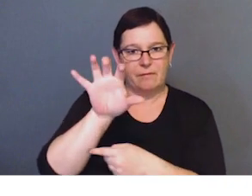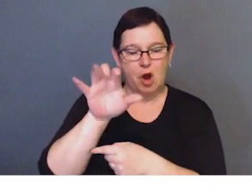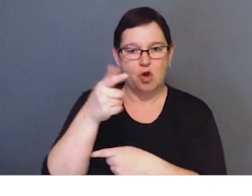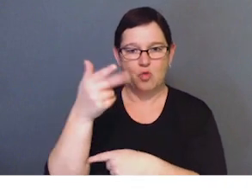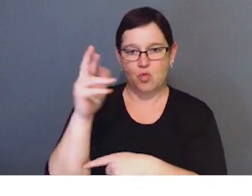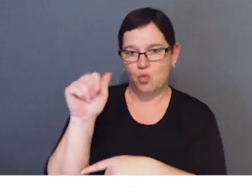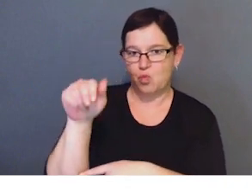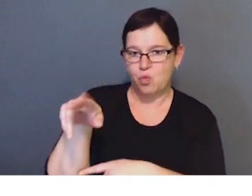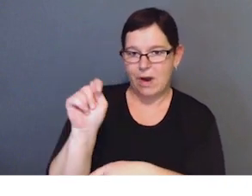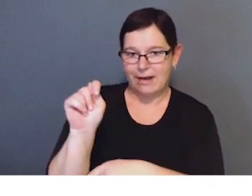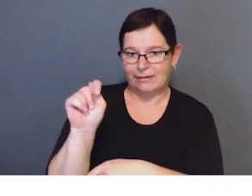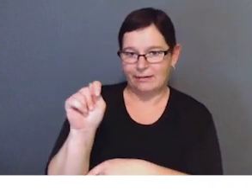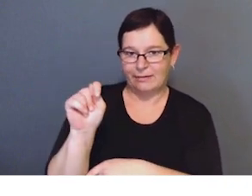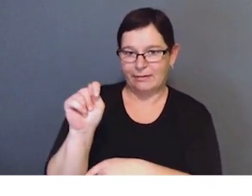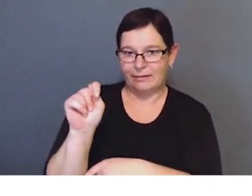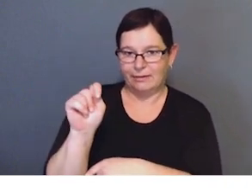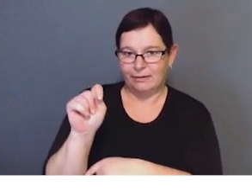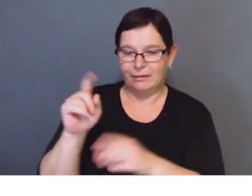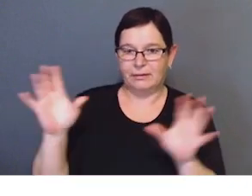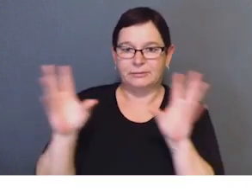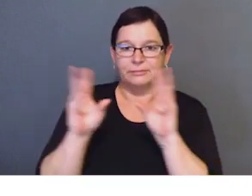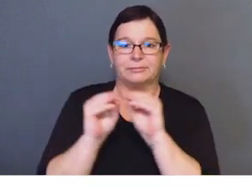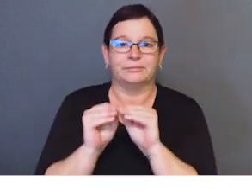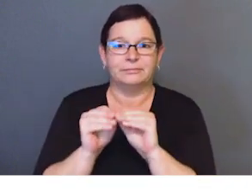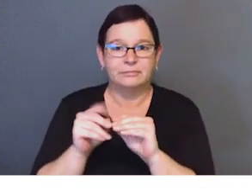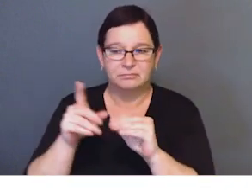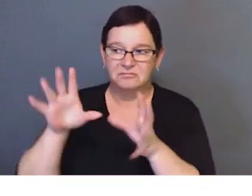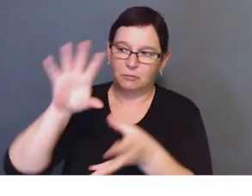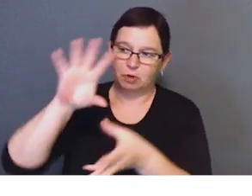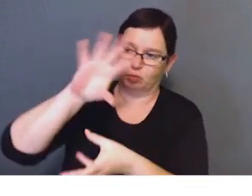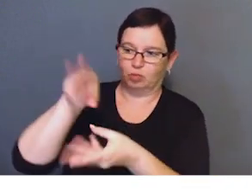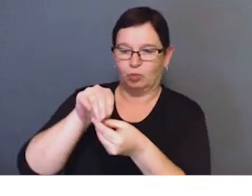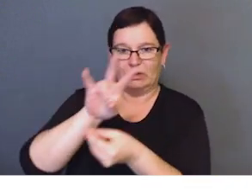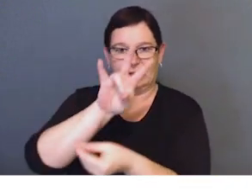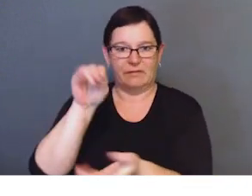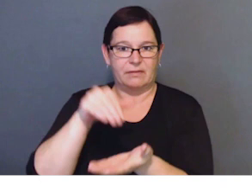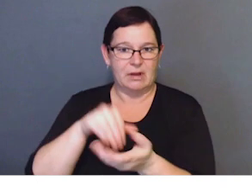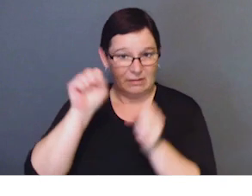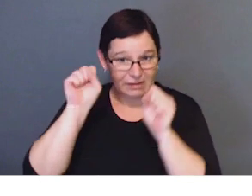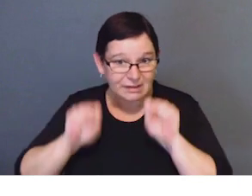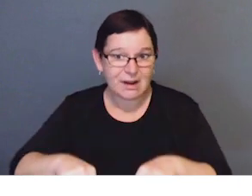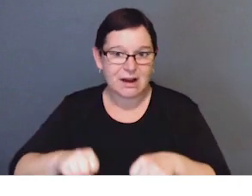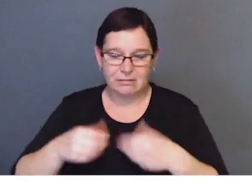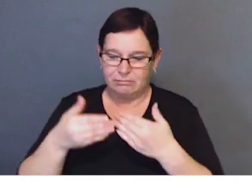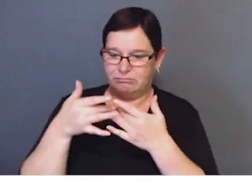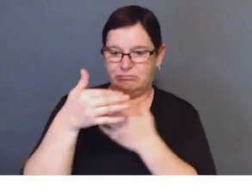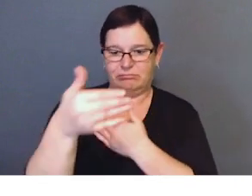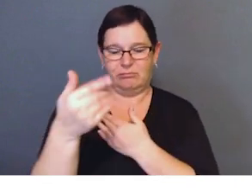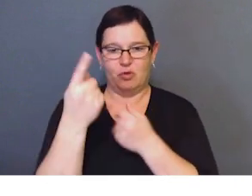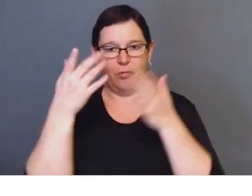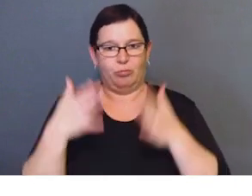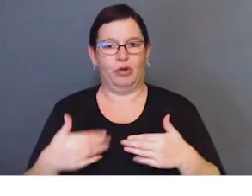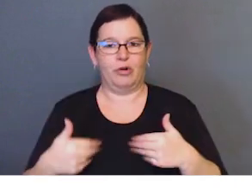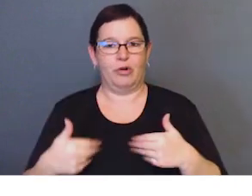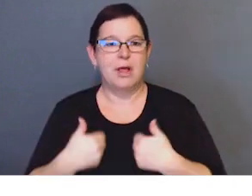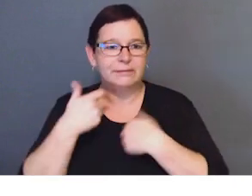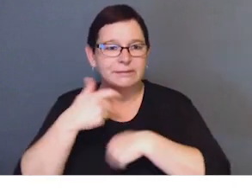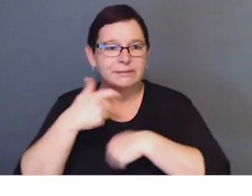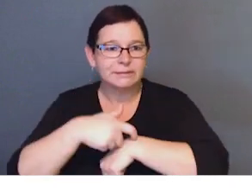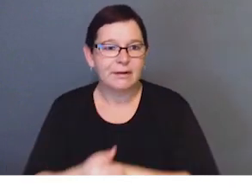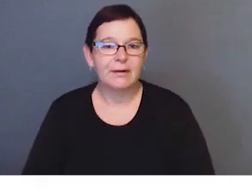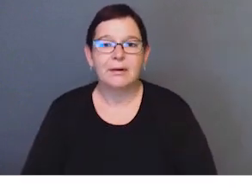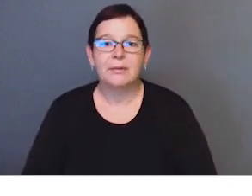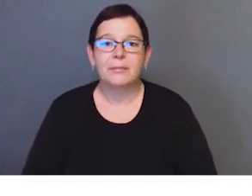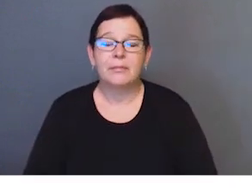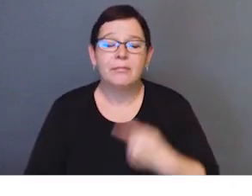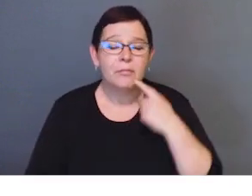the beneficiary's lifetime. For low and modest income families, the Government of